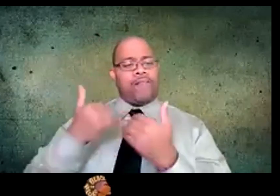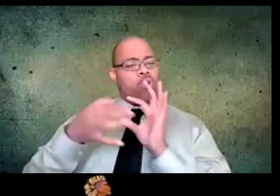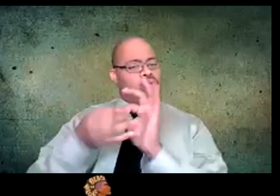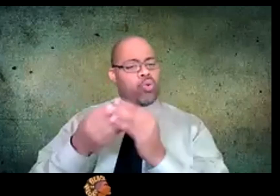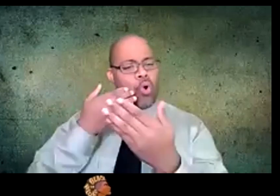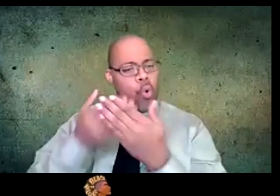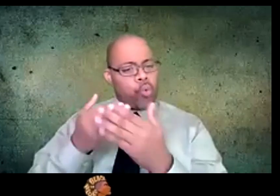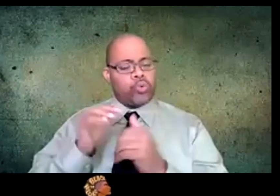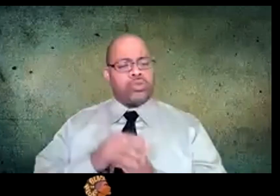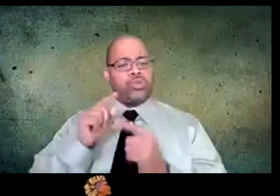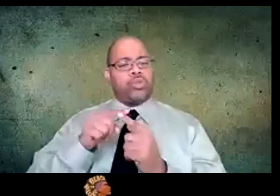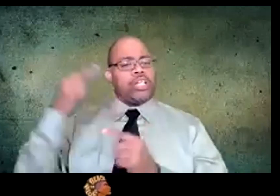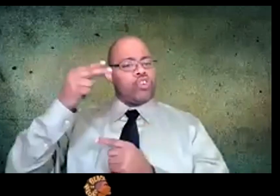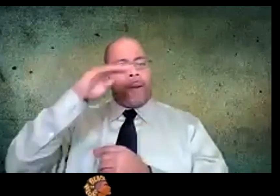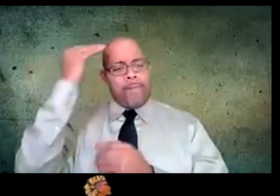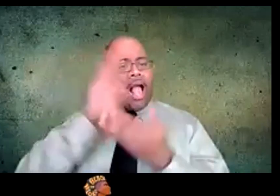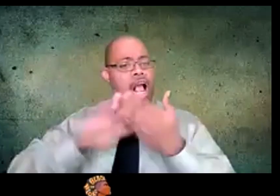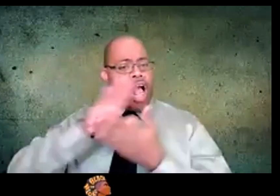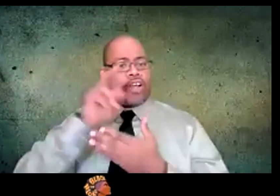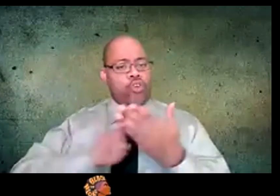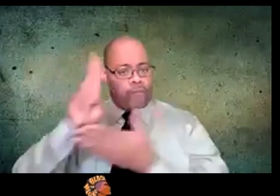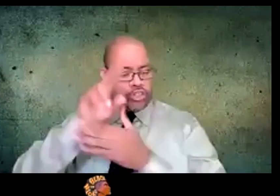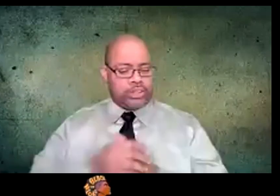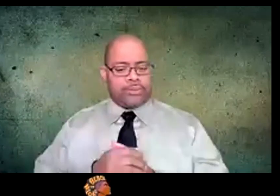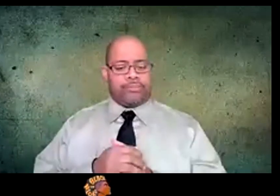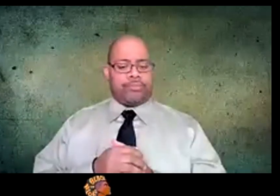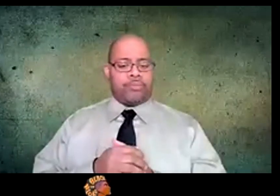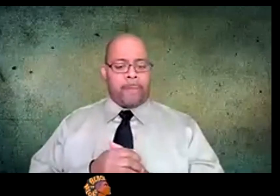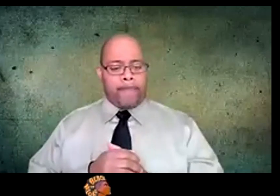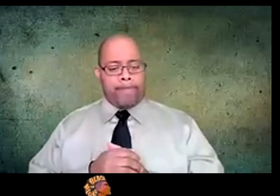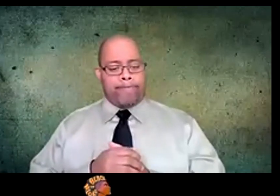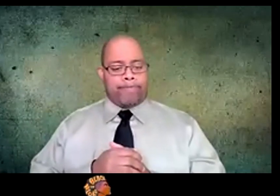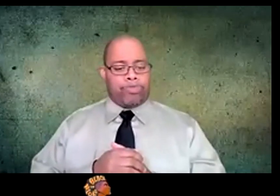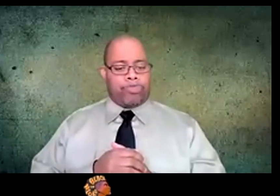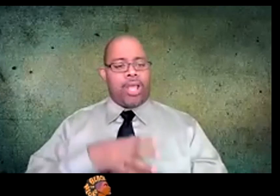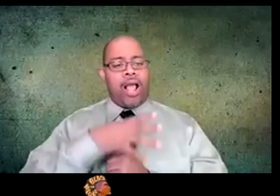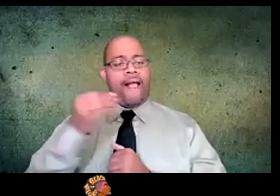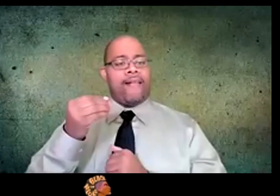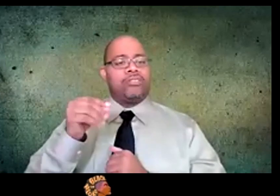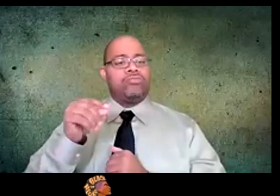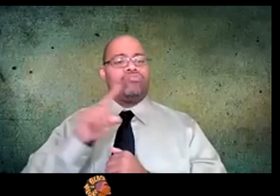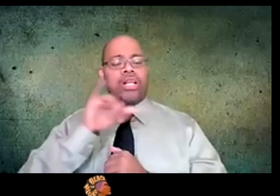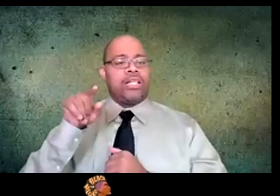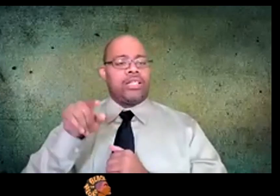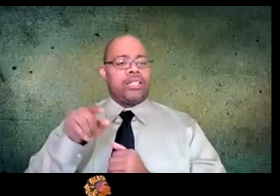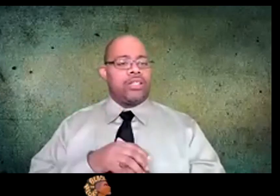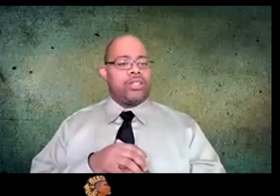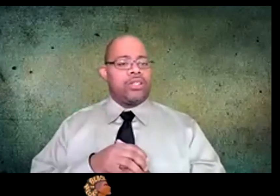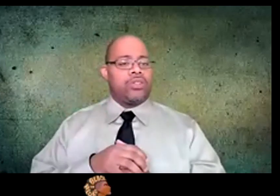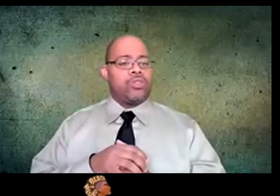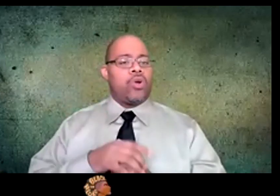to historically Black colleges and universities, and is really